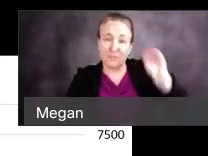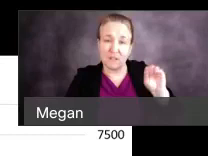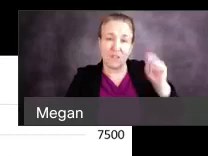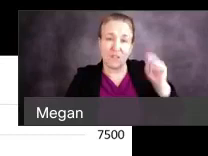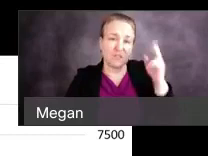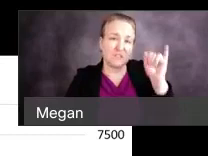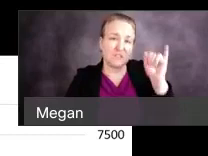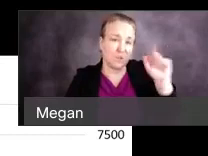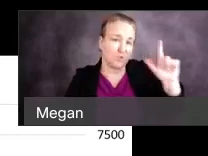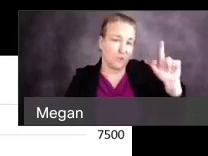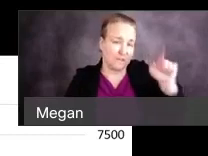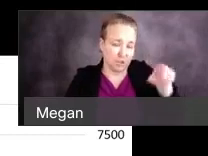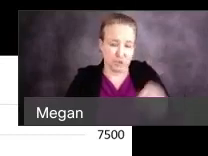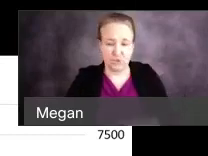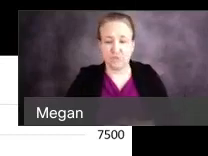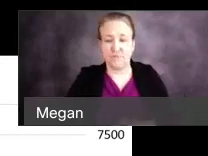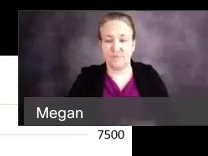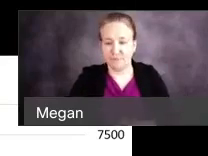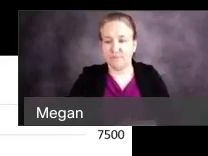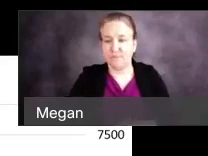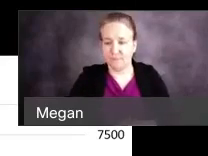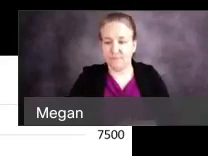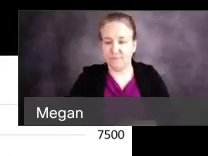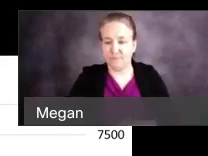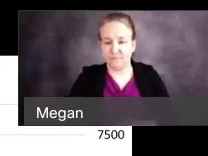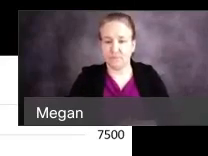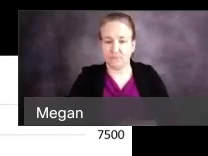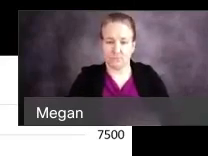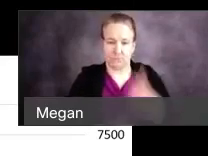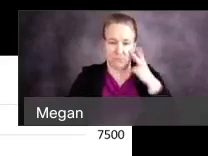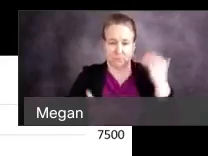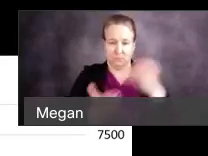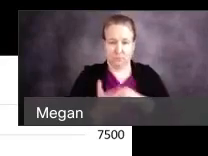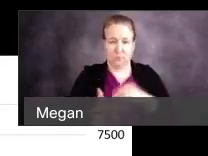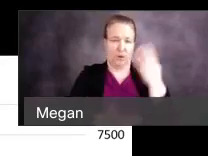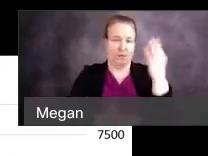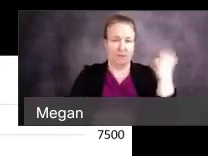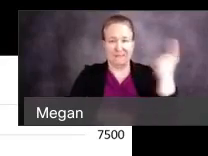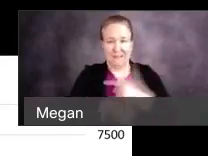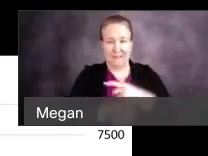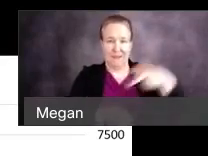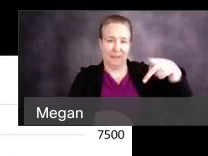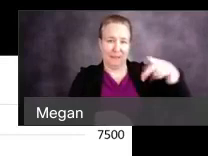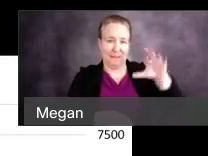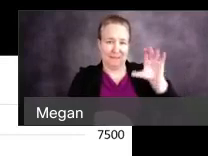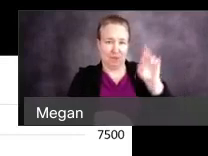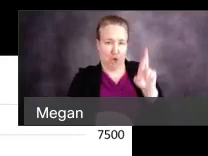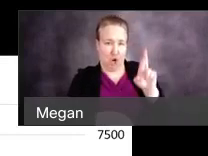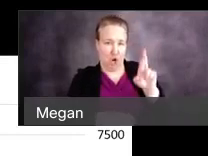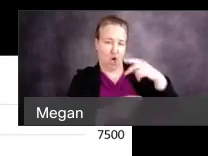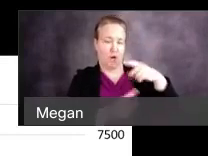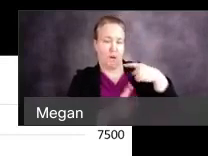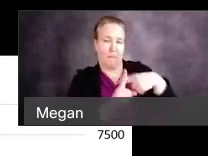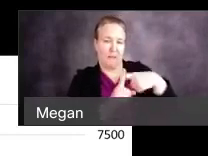the 21st. This is our 14-day PCR positivity rate. And just as a reminder,